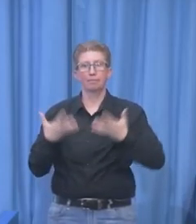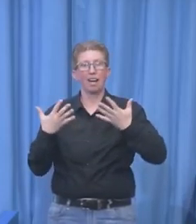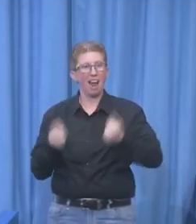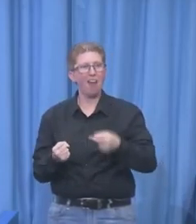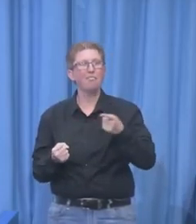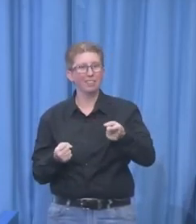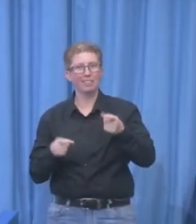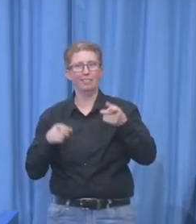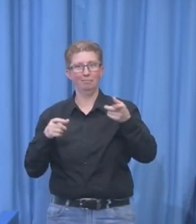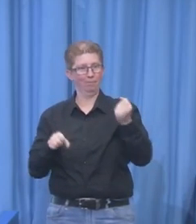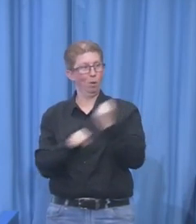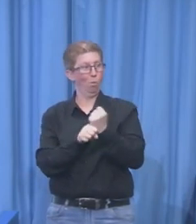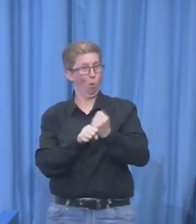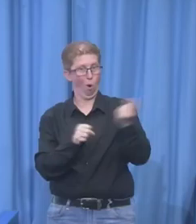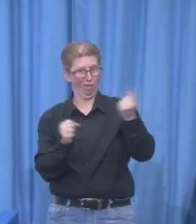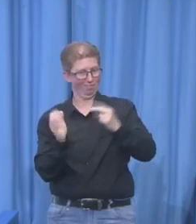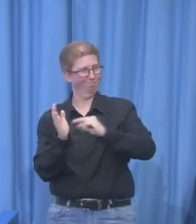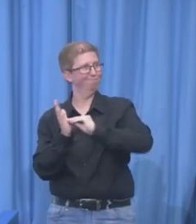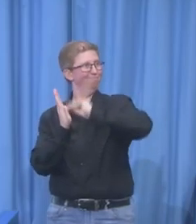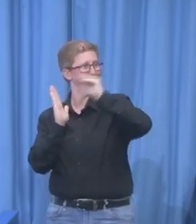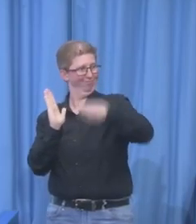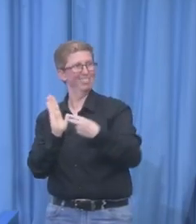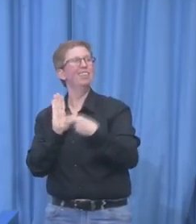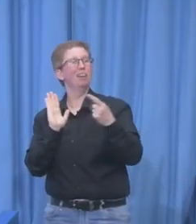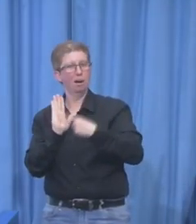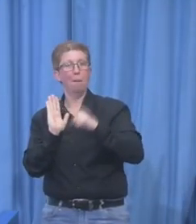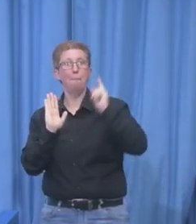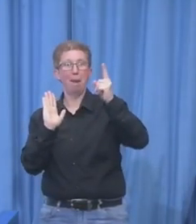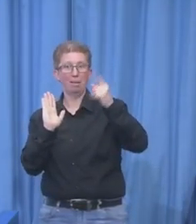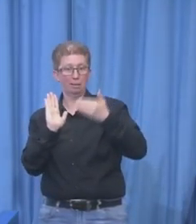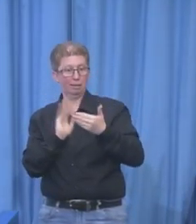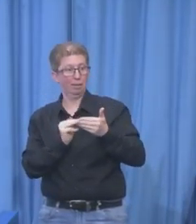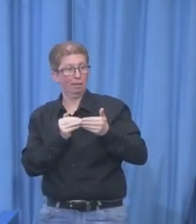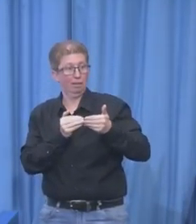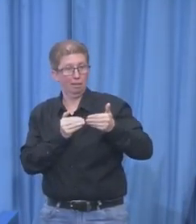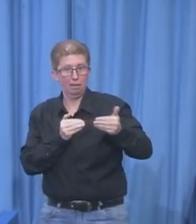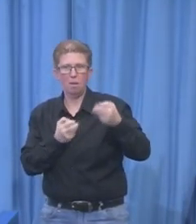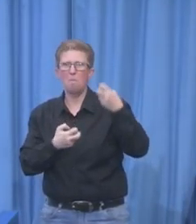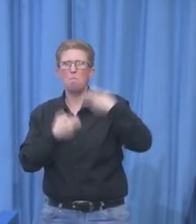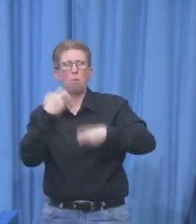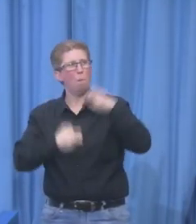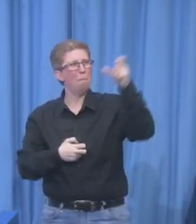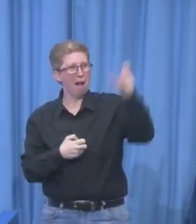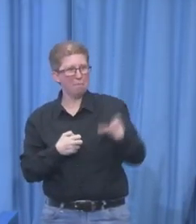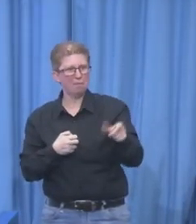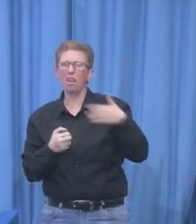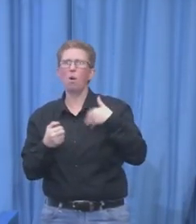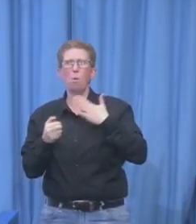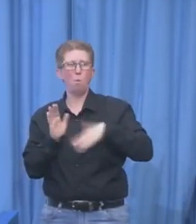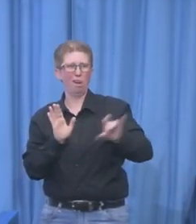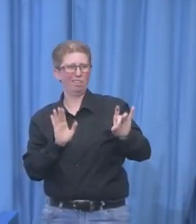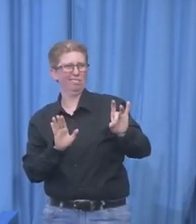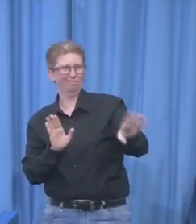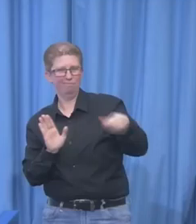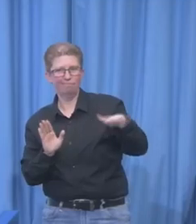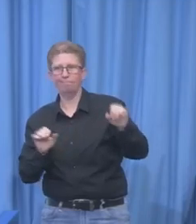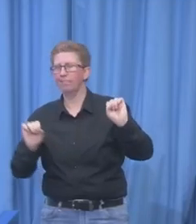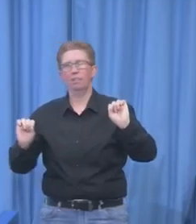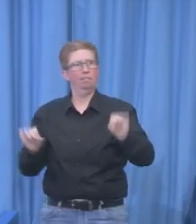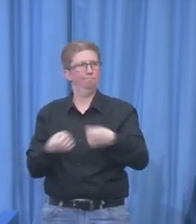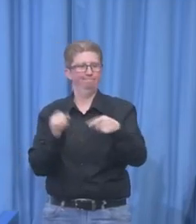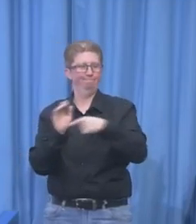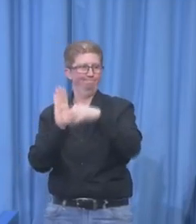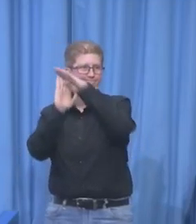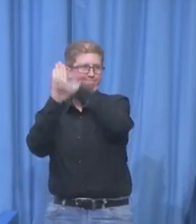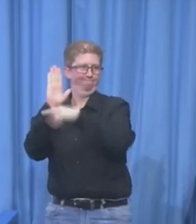spoke about it a lot, stigma. Yes, stigma, and many employers, they hold the